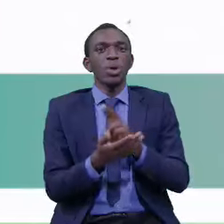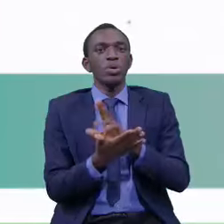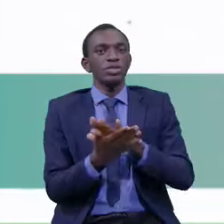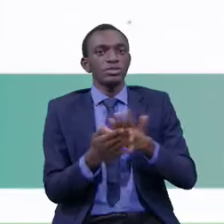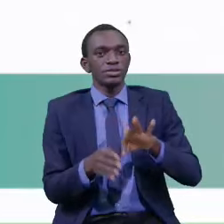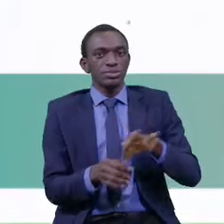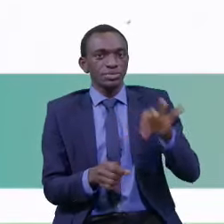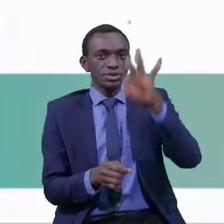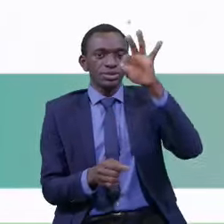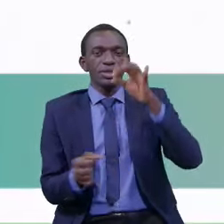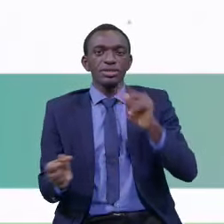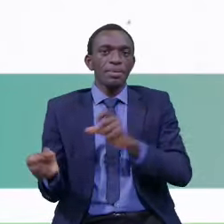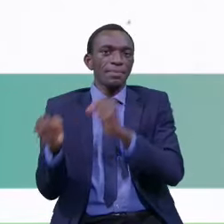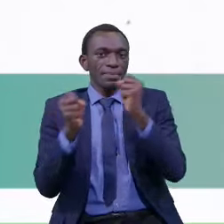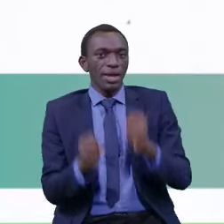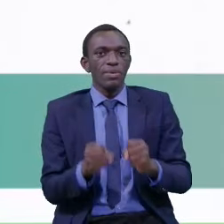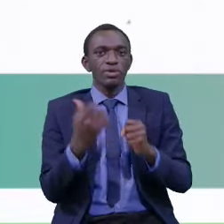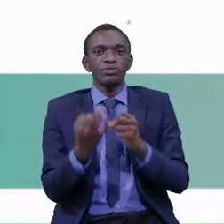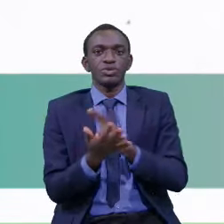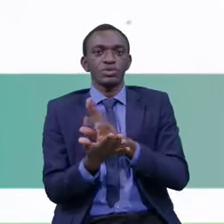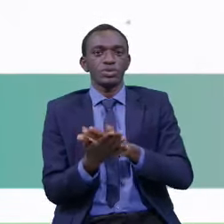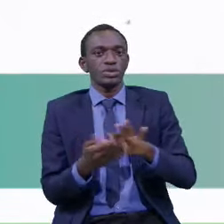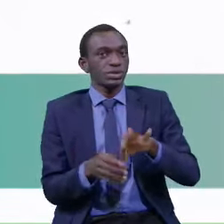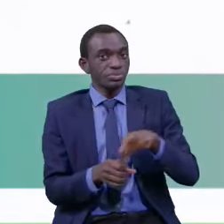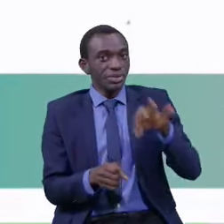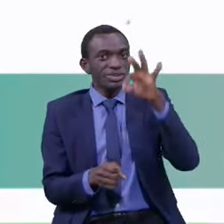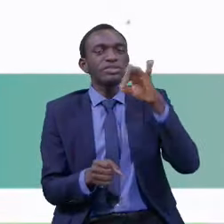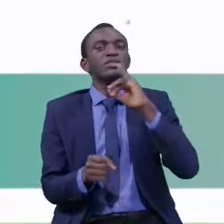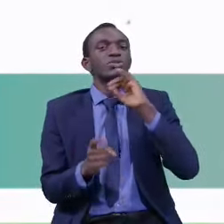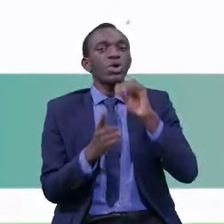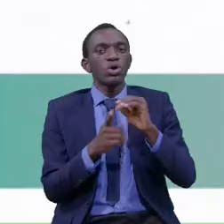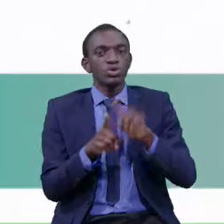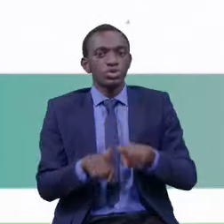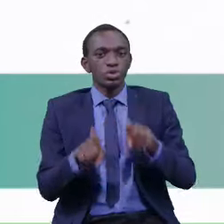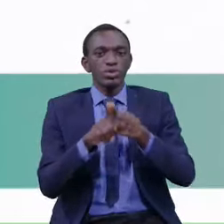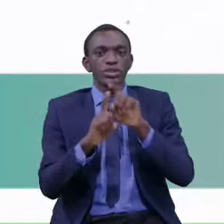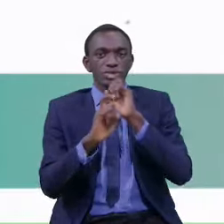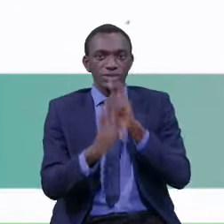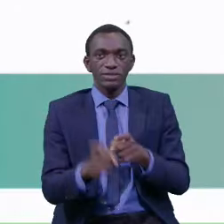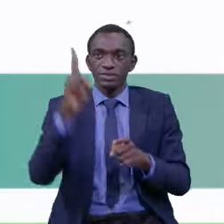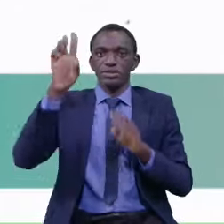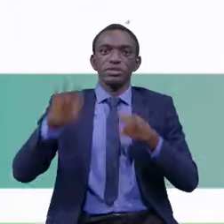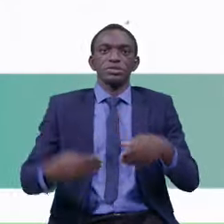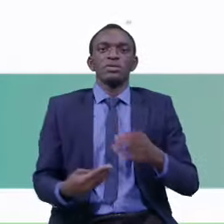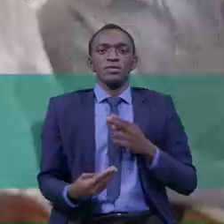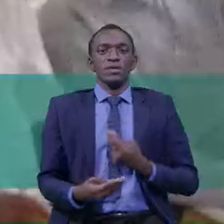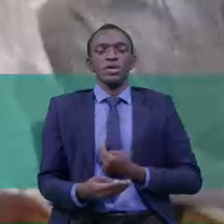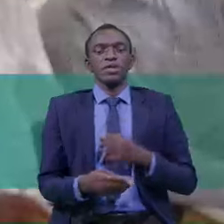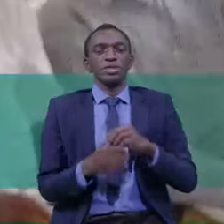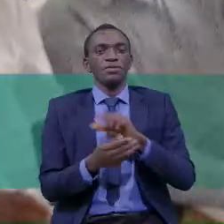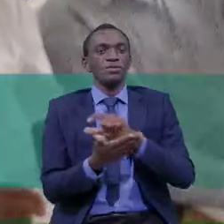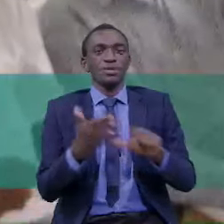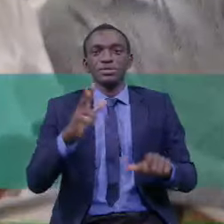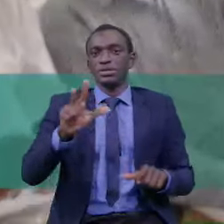Holy Ghost is also a gift that he gives us. Look at verse 39. In verse 39, for